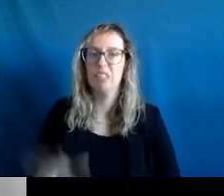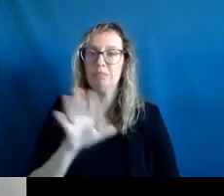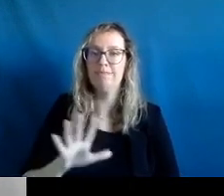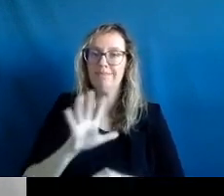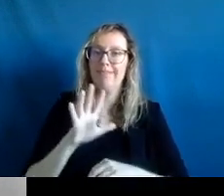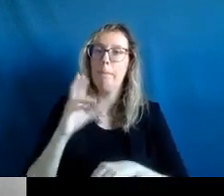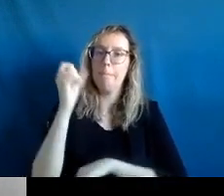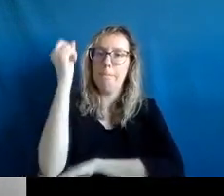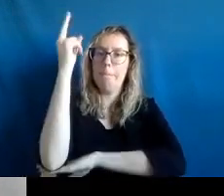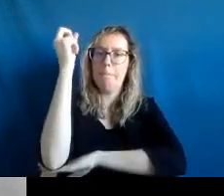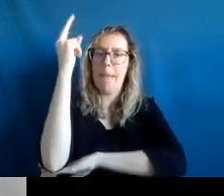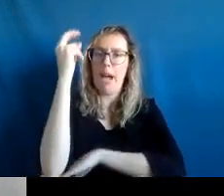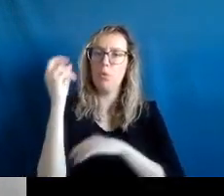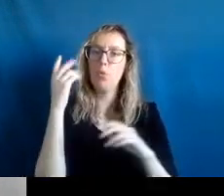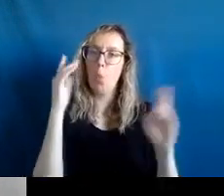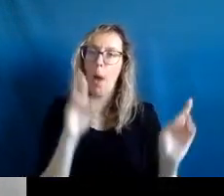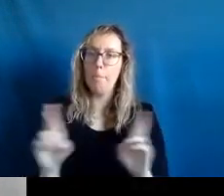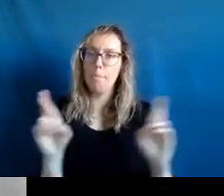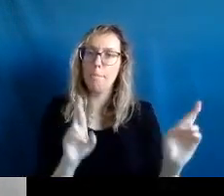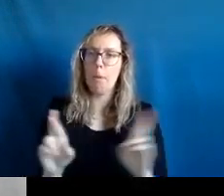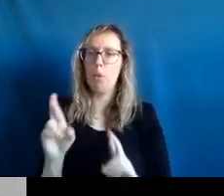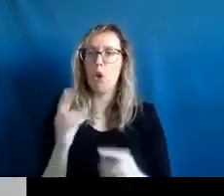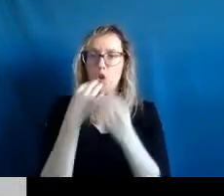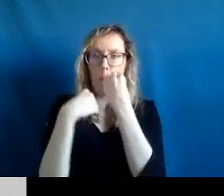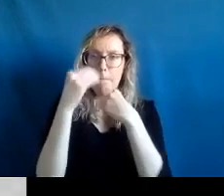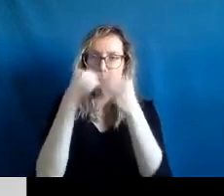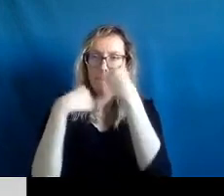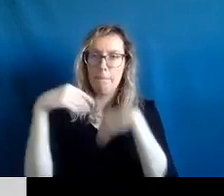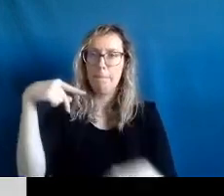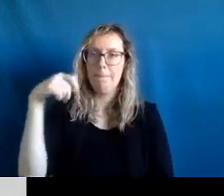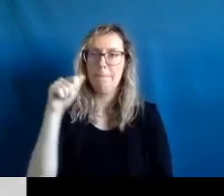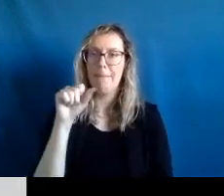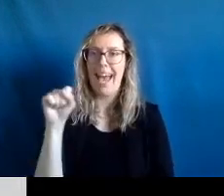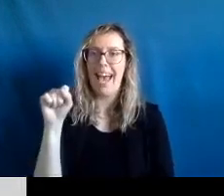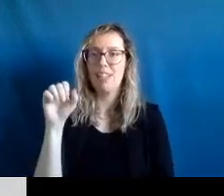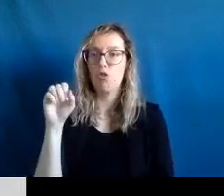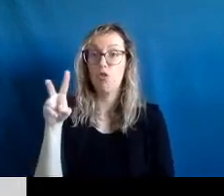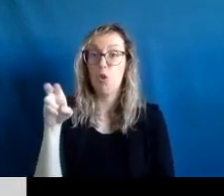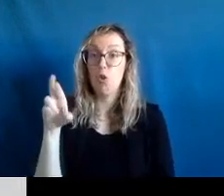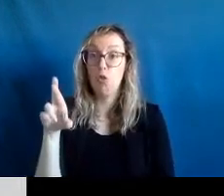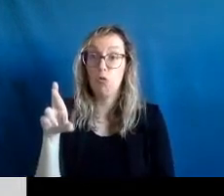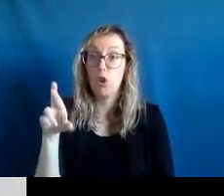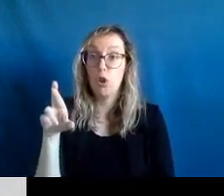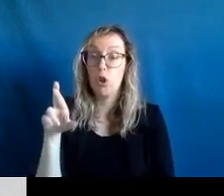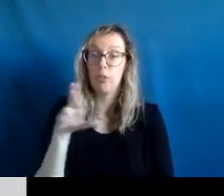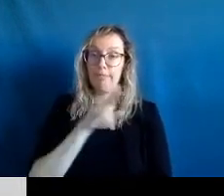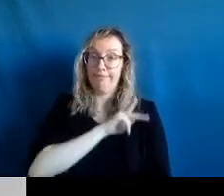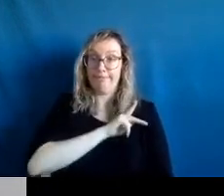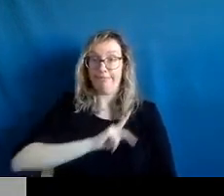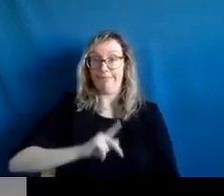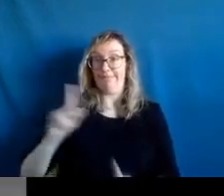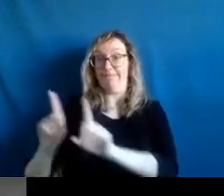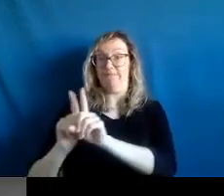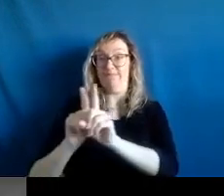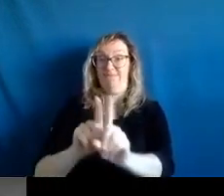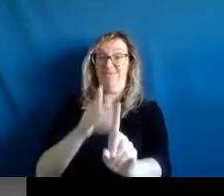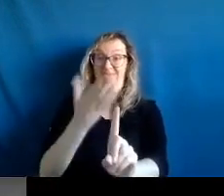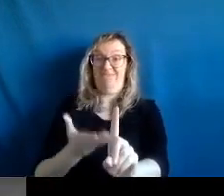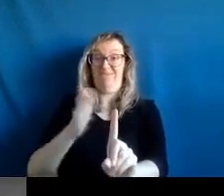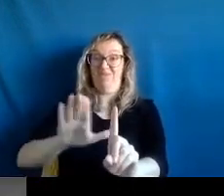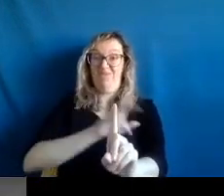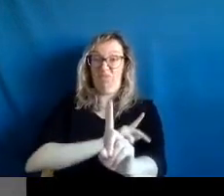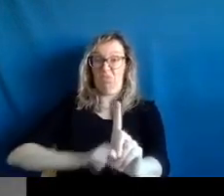the Passover. Pilate said to the Jewish leaders, "Here is your king." "Take him